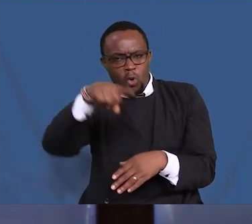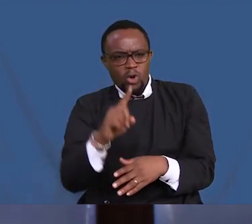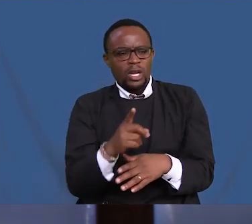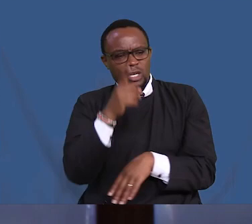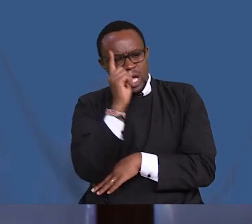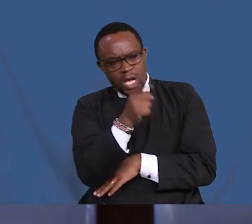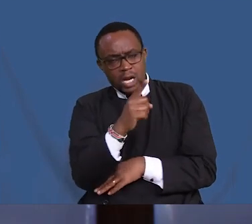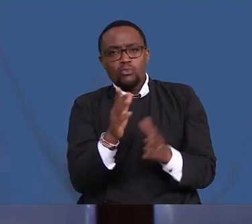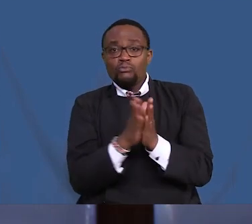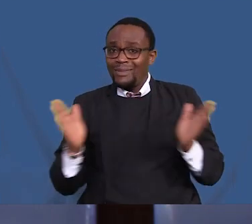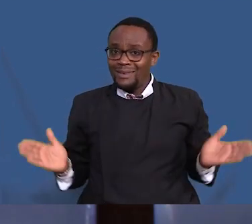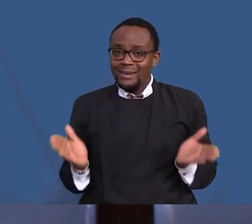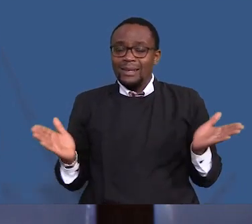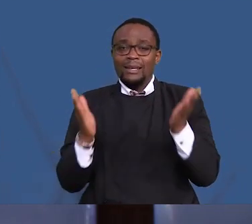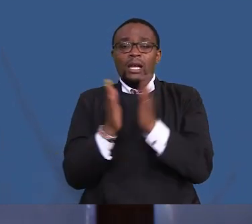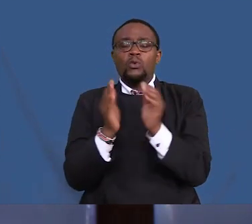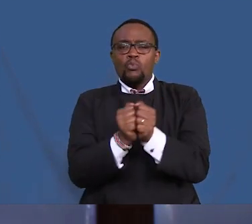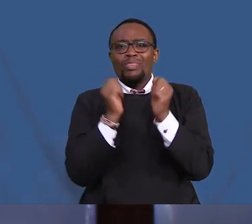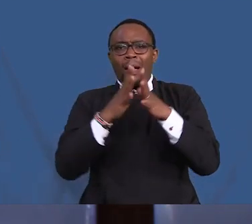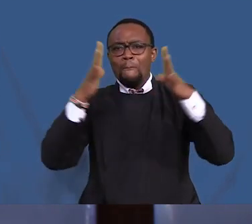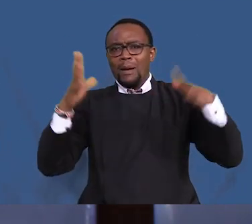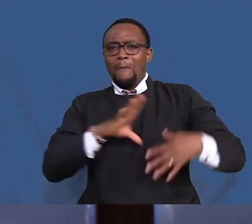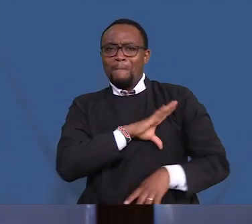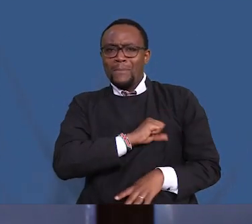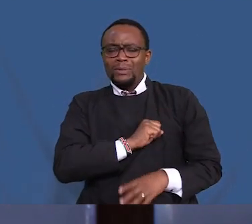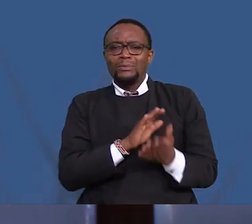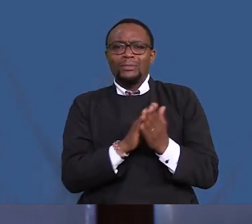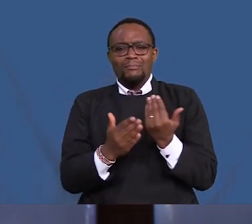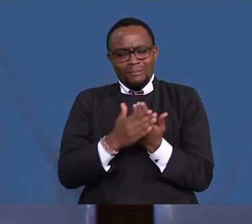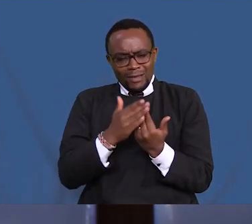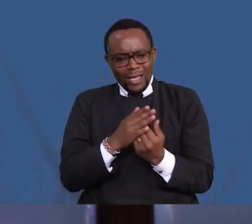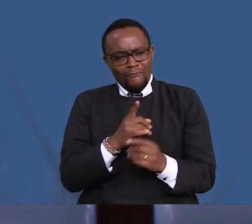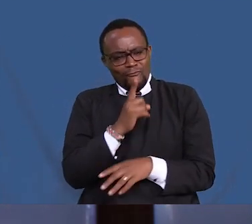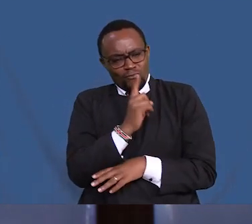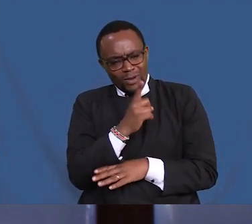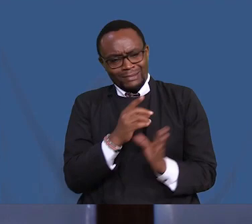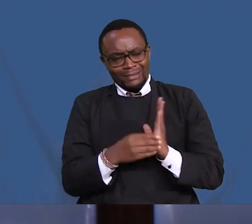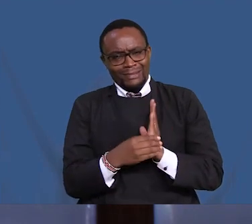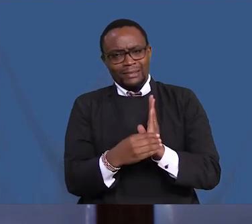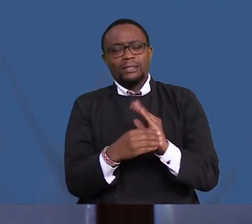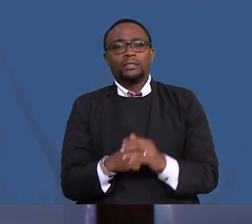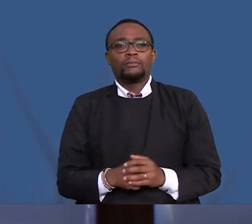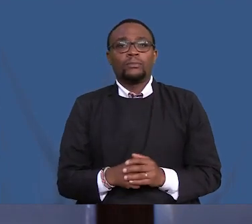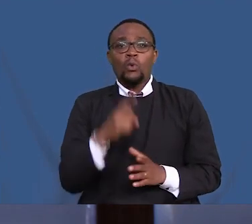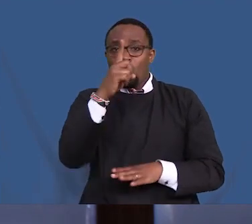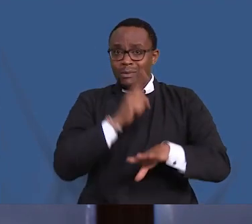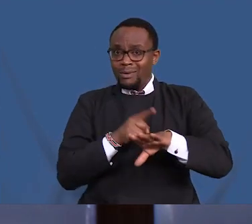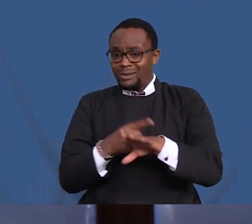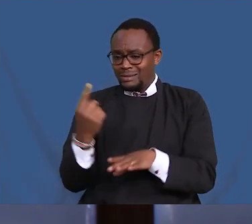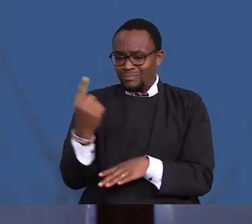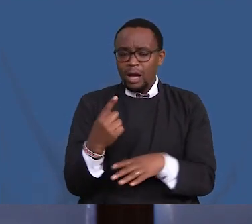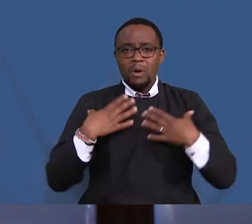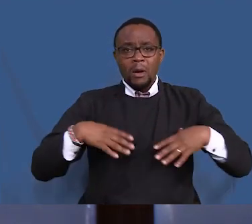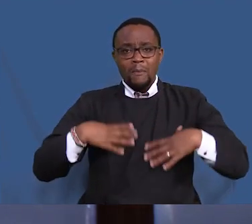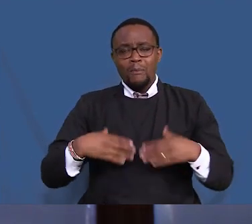rebuke, and encourage with great patience and careful instruction. For the time will come when people will